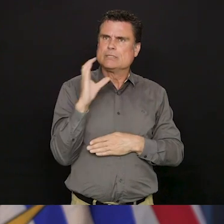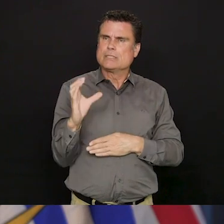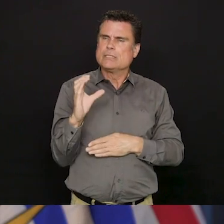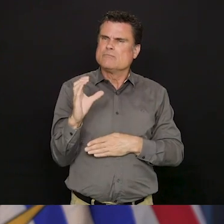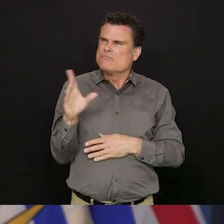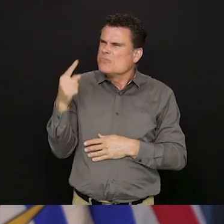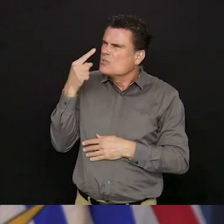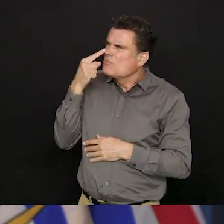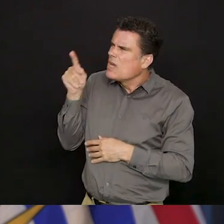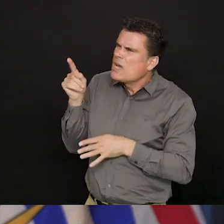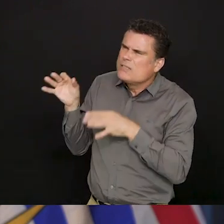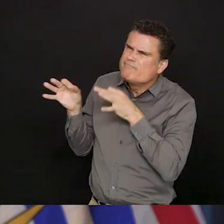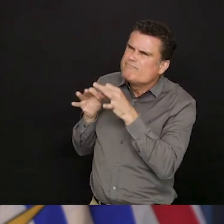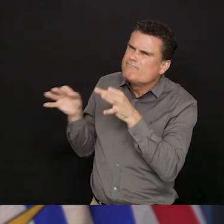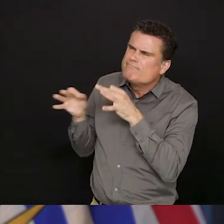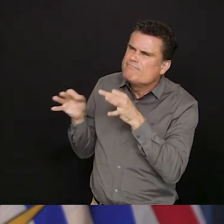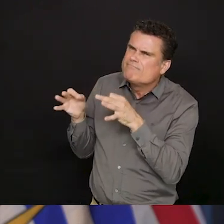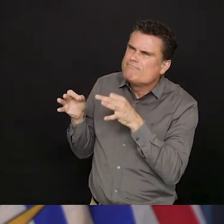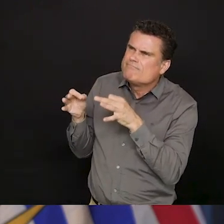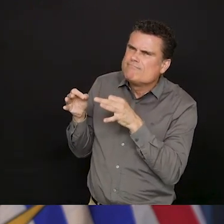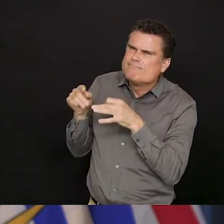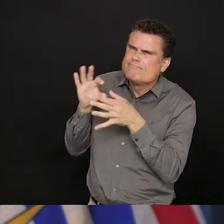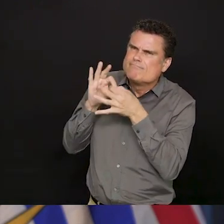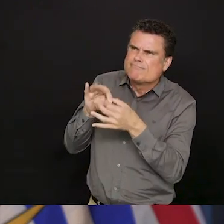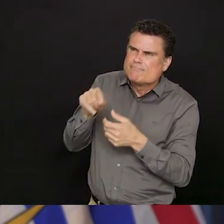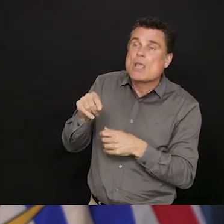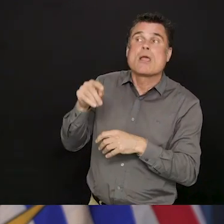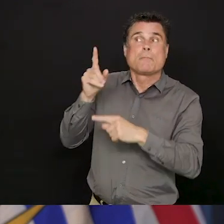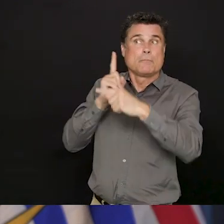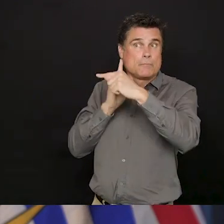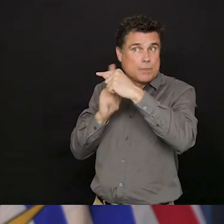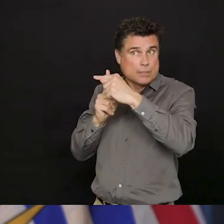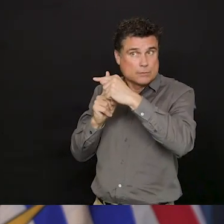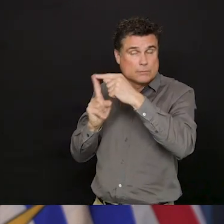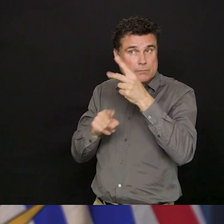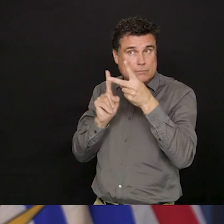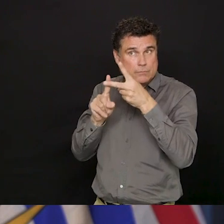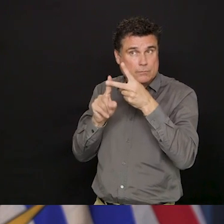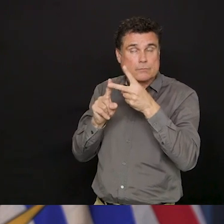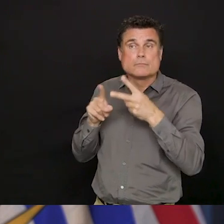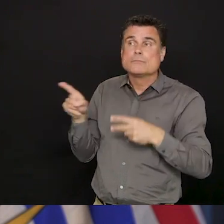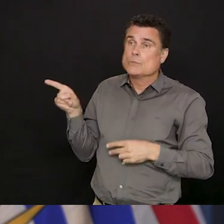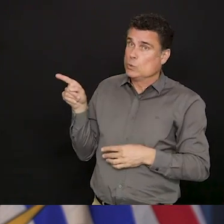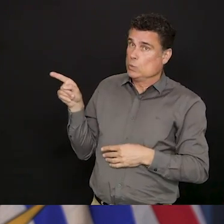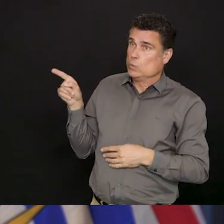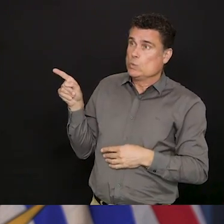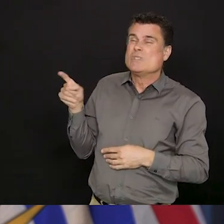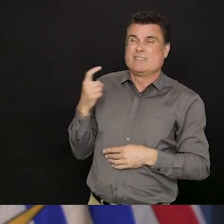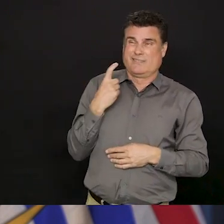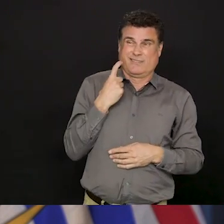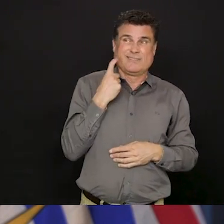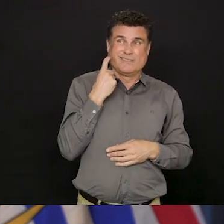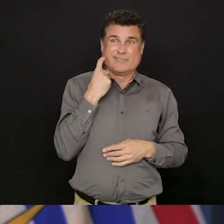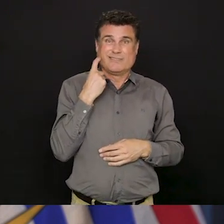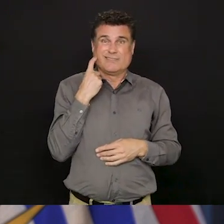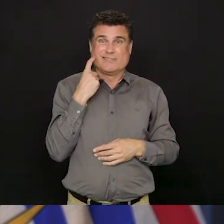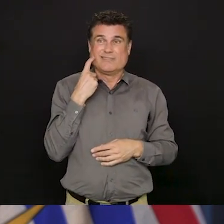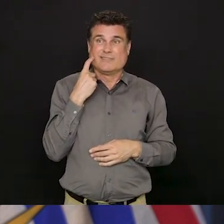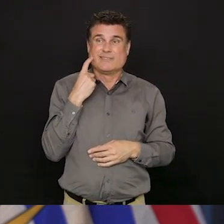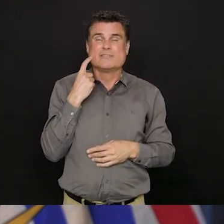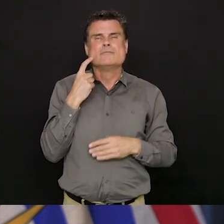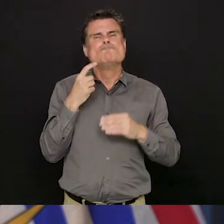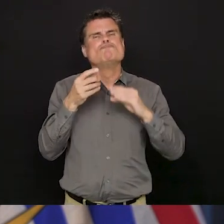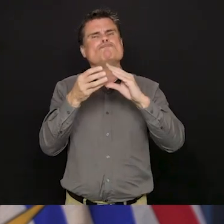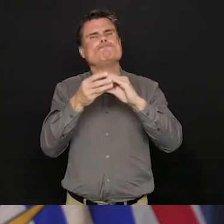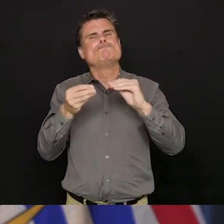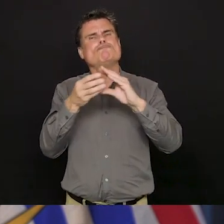yet, but could you discuss what those are? And you also the other day provided a good discussion of the significance of the reproduction